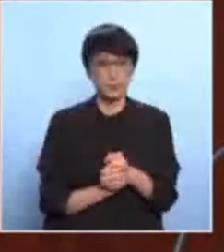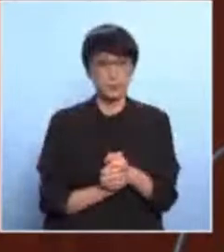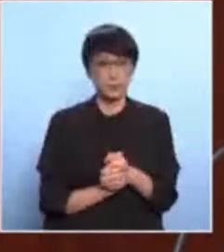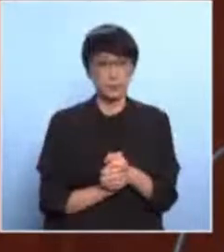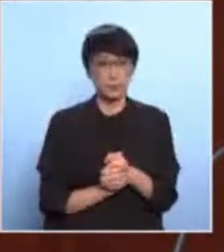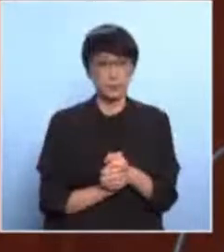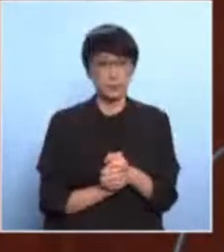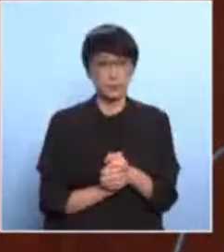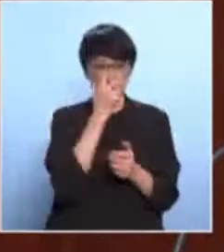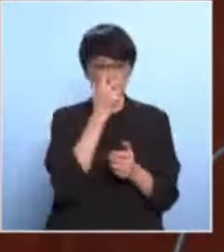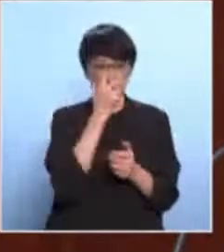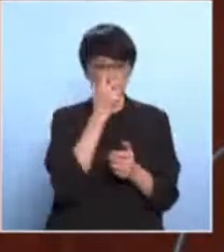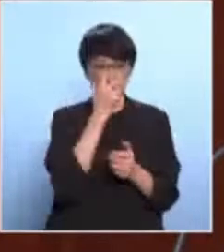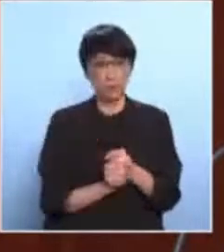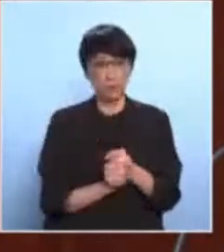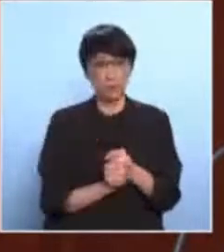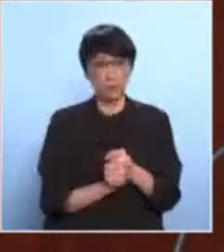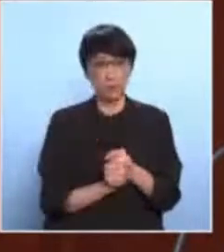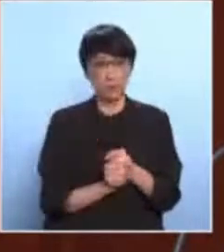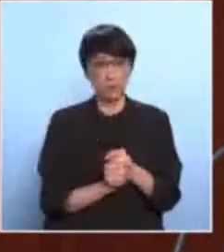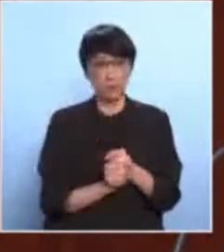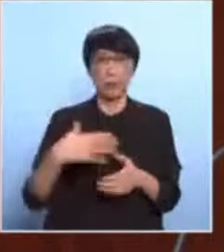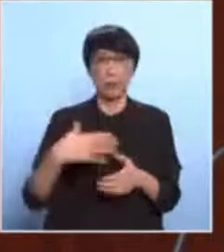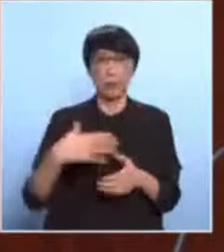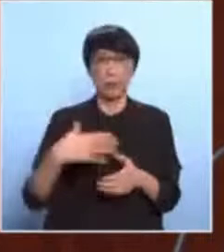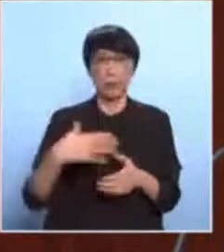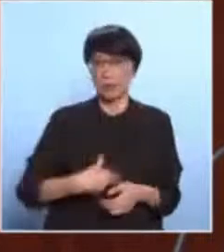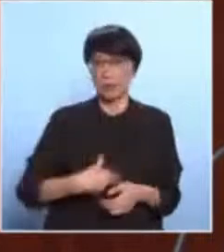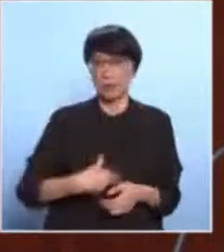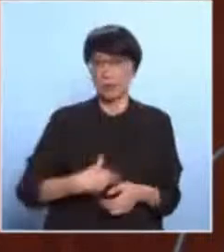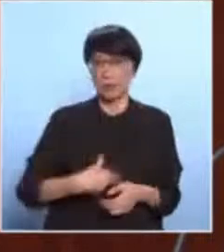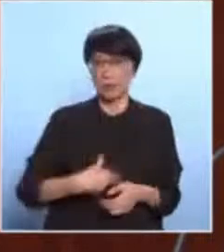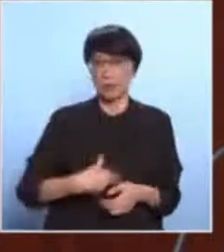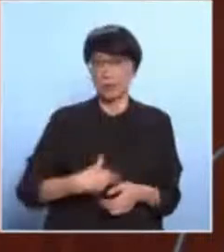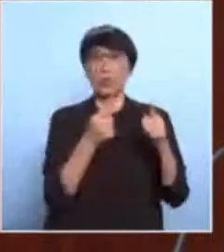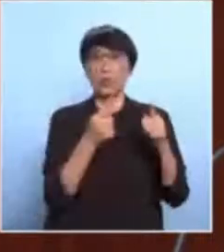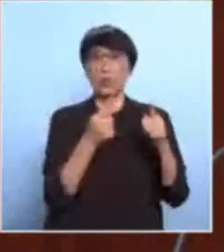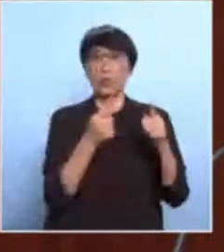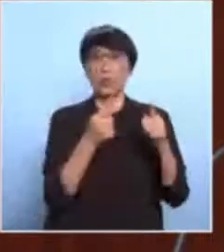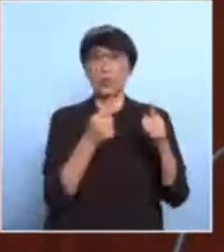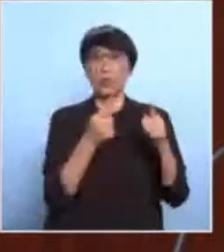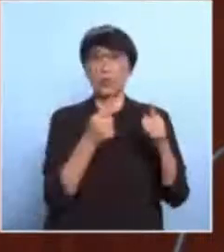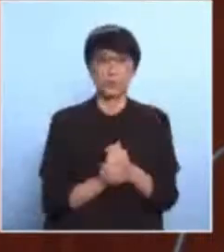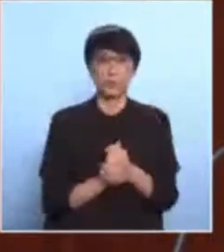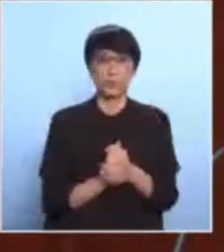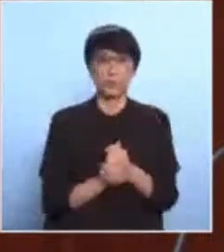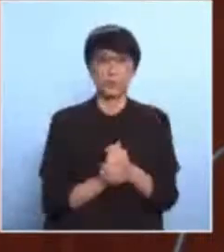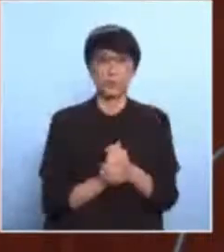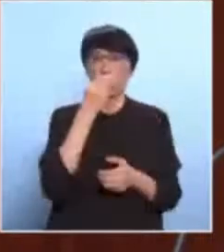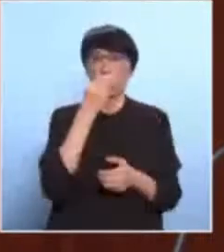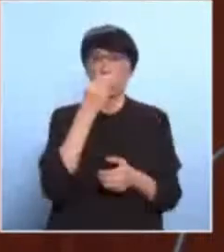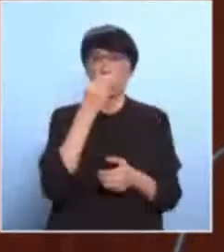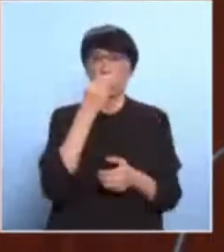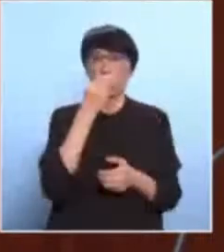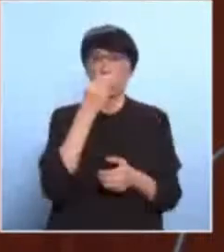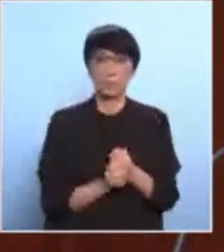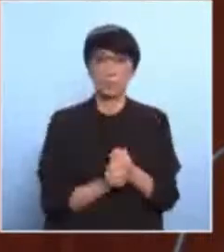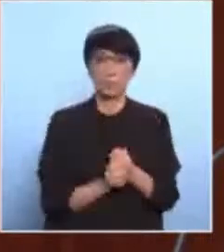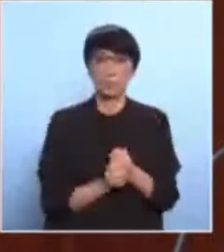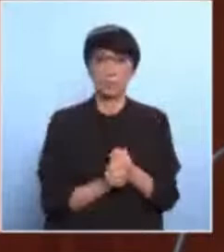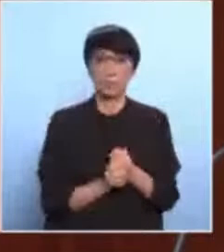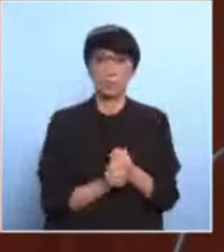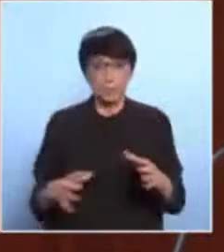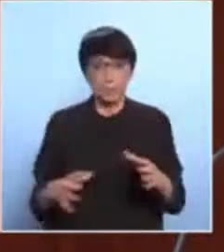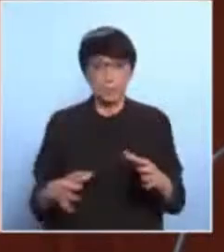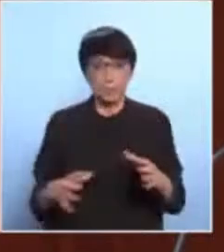President and honorable members, members of the public, Hong Kong is our homes. I have met